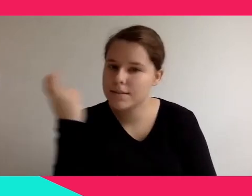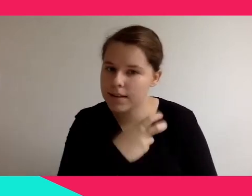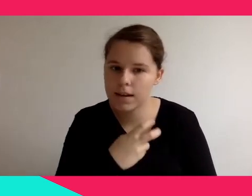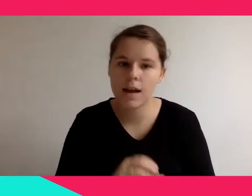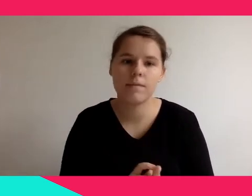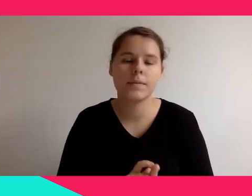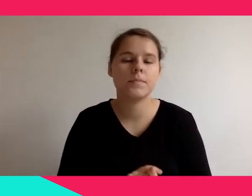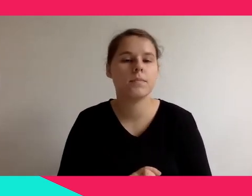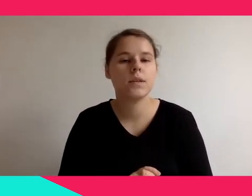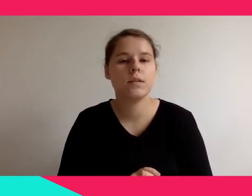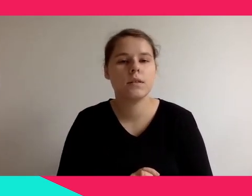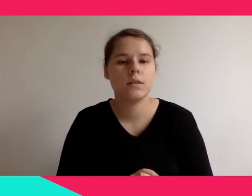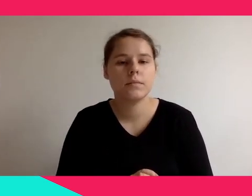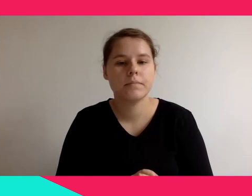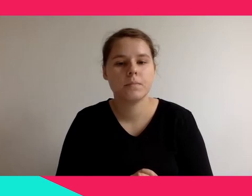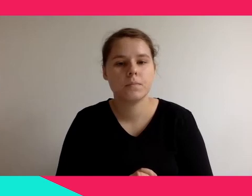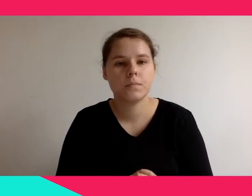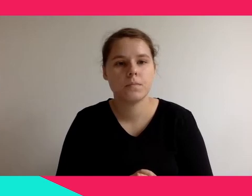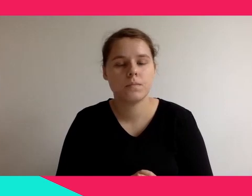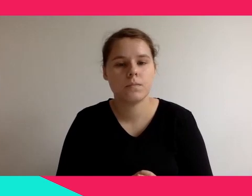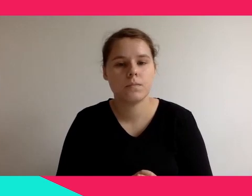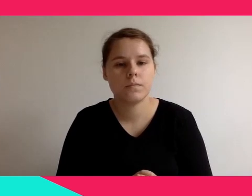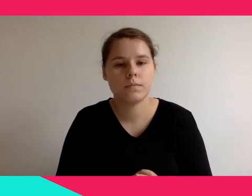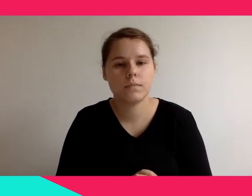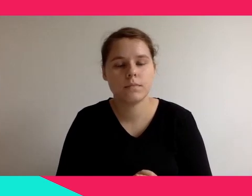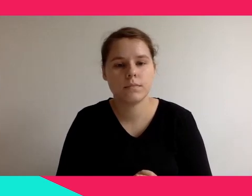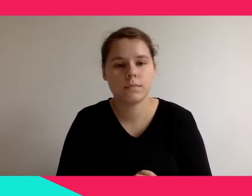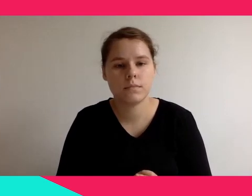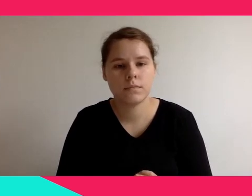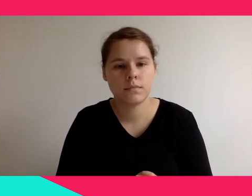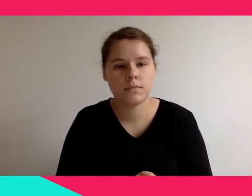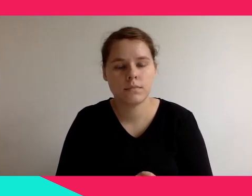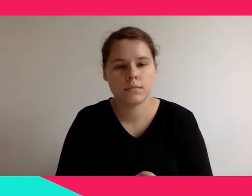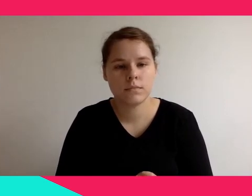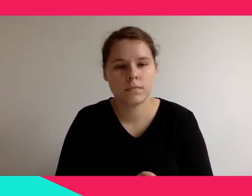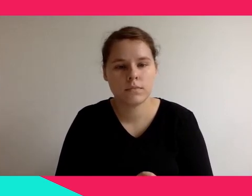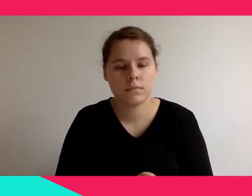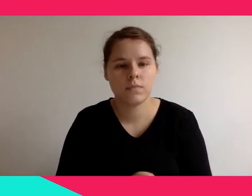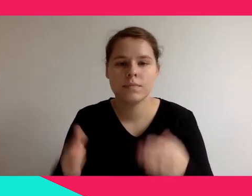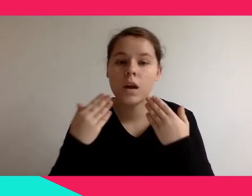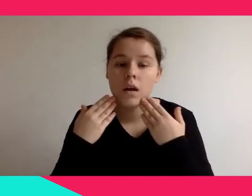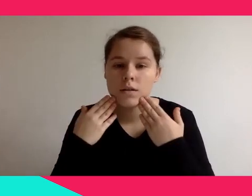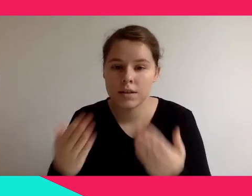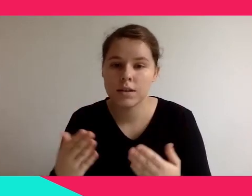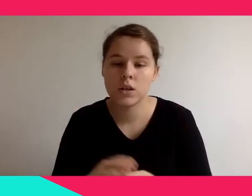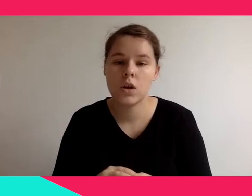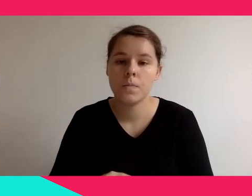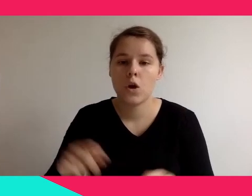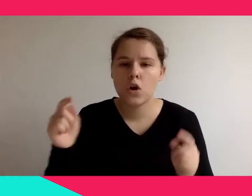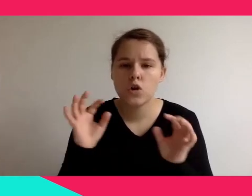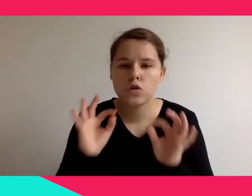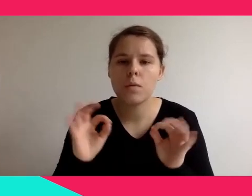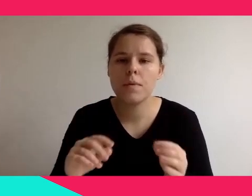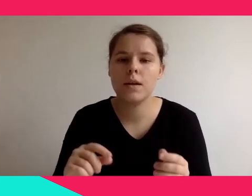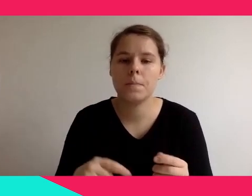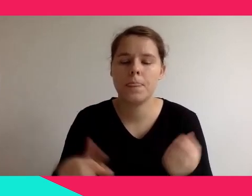through this identification number that you use or that the Getty is using. So we put a lot of time and energy